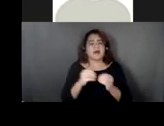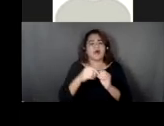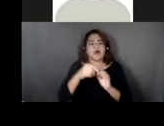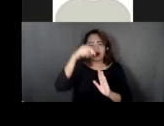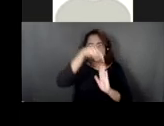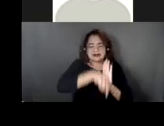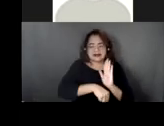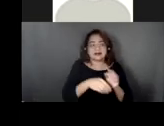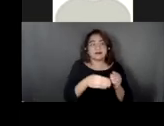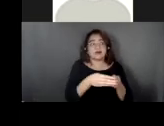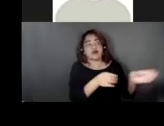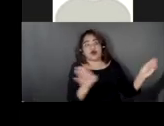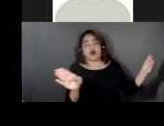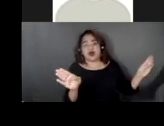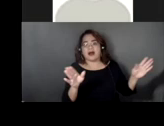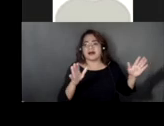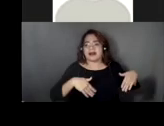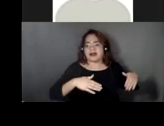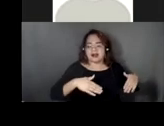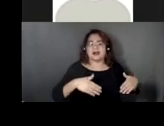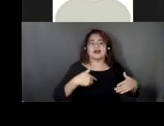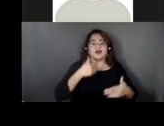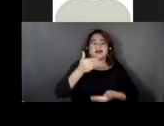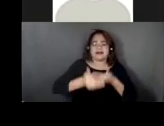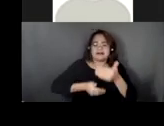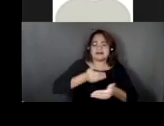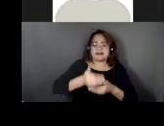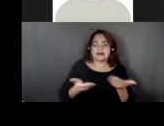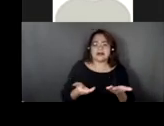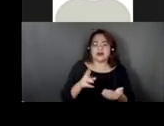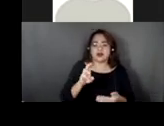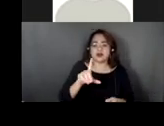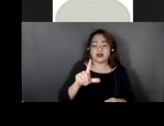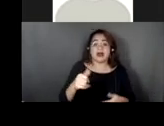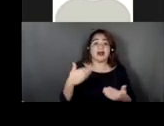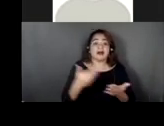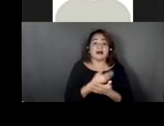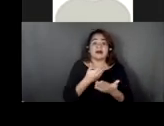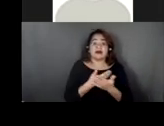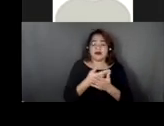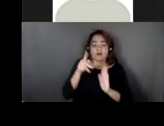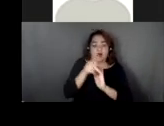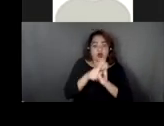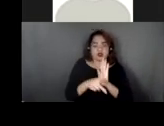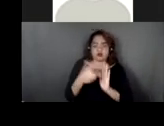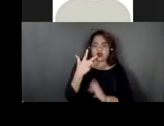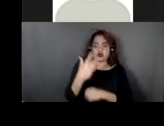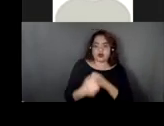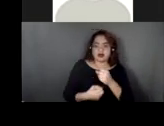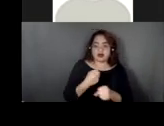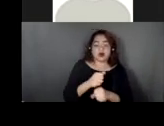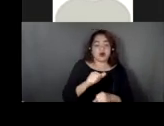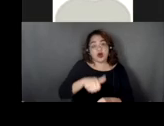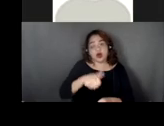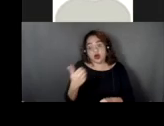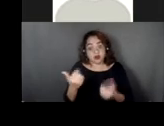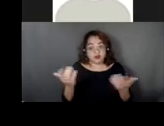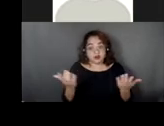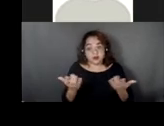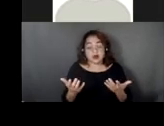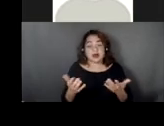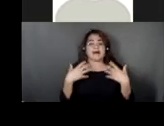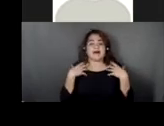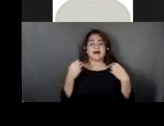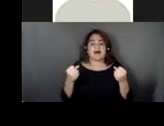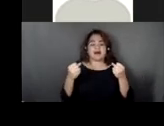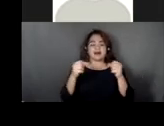We also drafted a policy which has now been implemented for about 3 years, looking at specific areas of our health